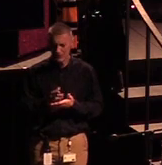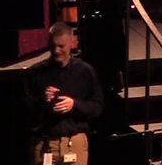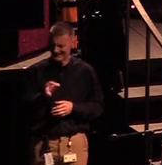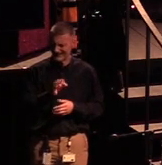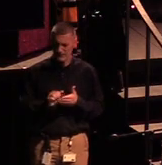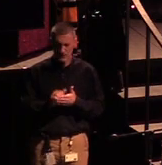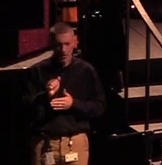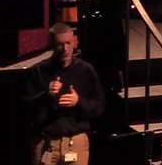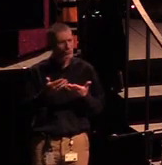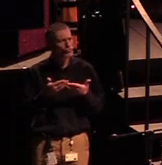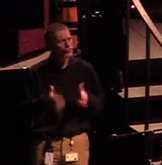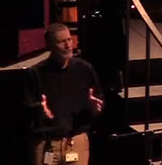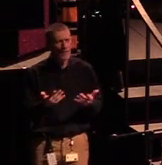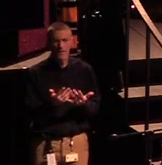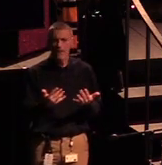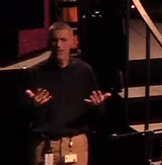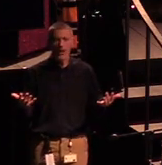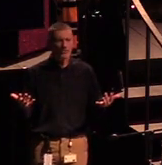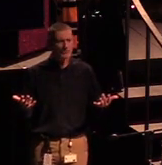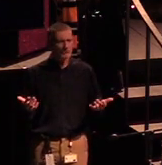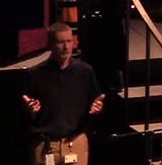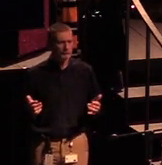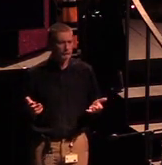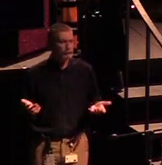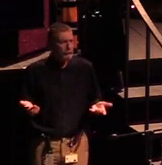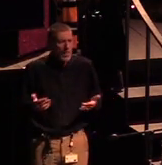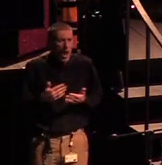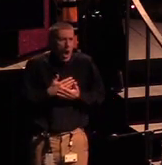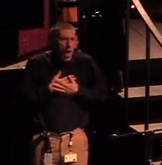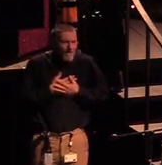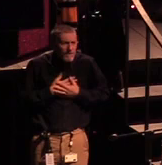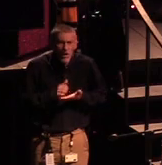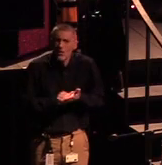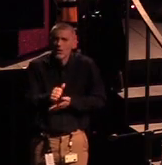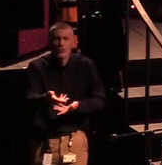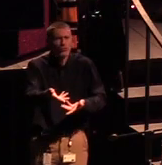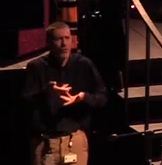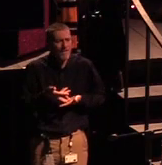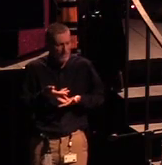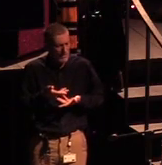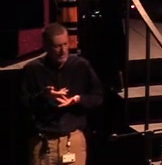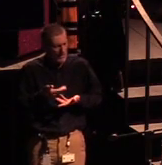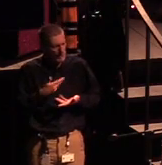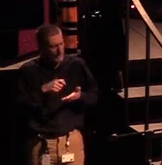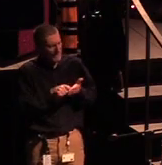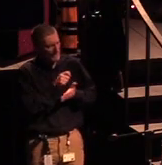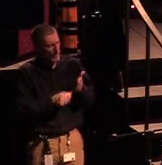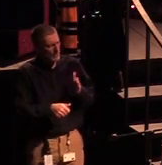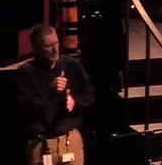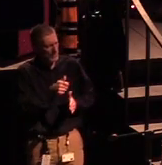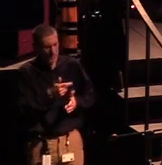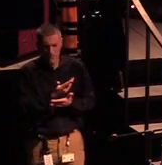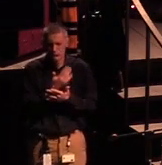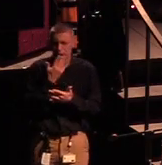the general population of the city actually really embraced and loved the culture offer that they got which included a lot of international